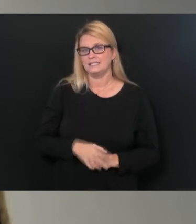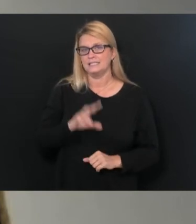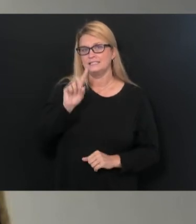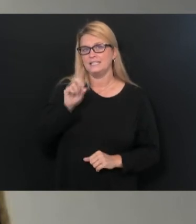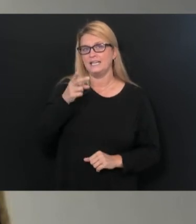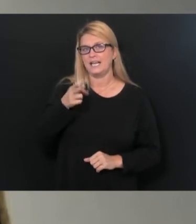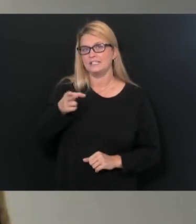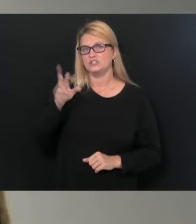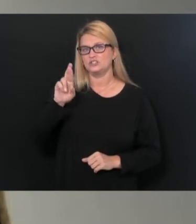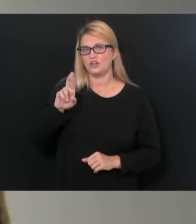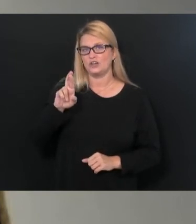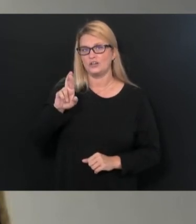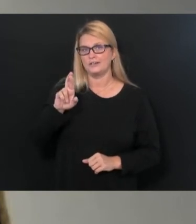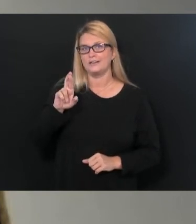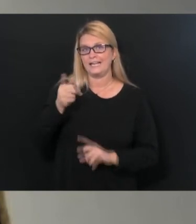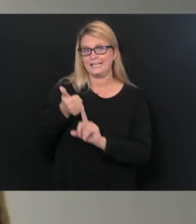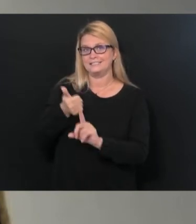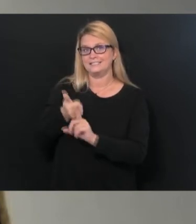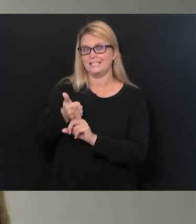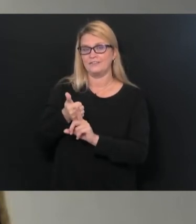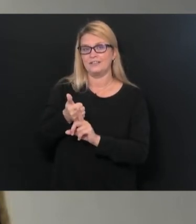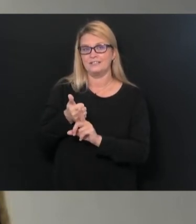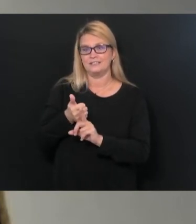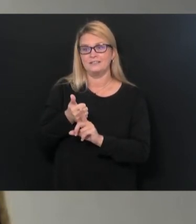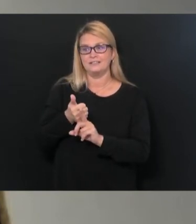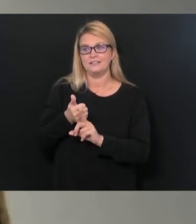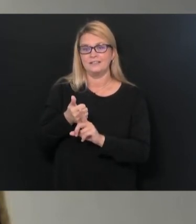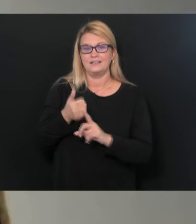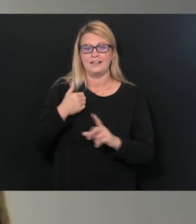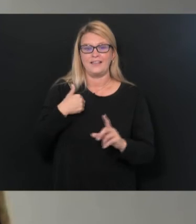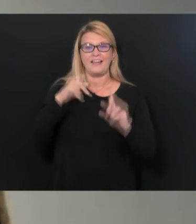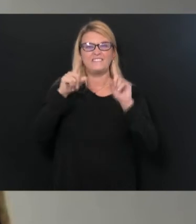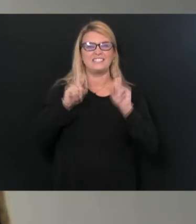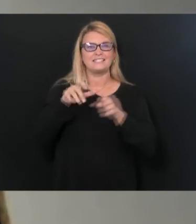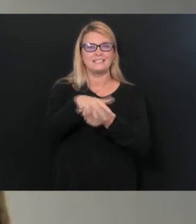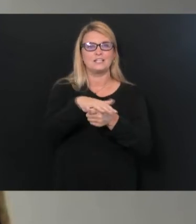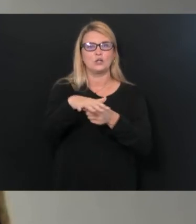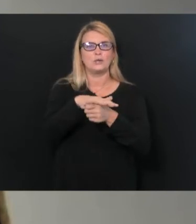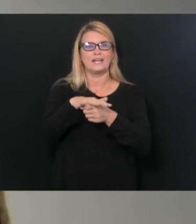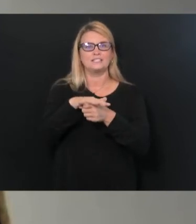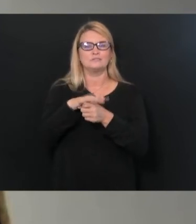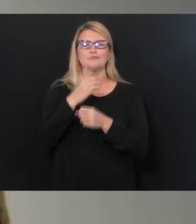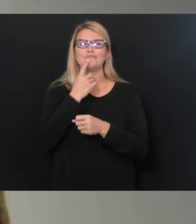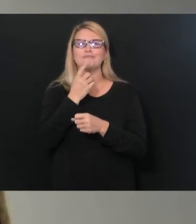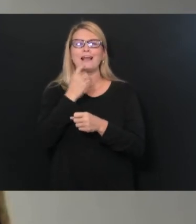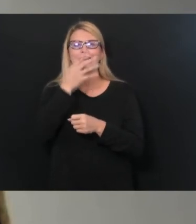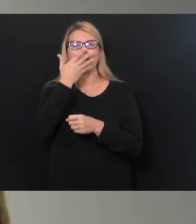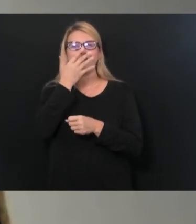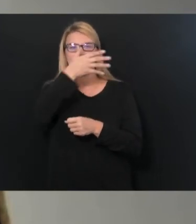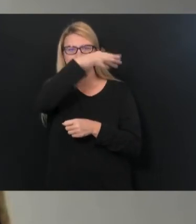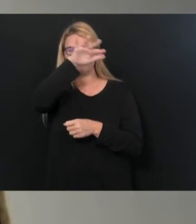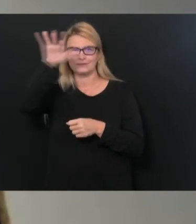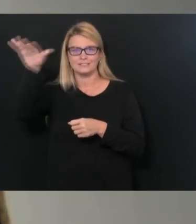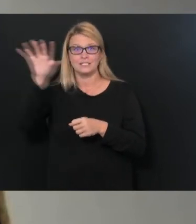DHHR website itself, there is a find testing locations at the top in red. If you test on that, just